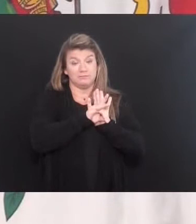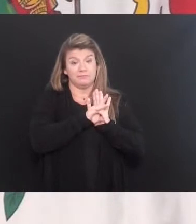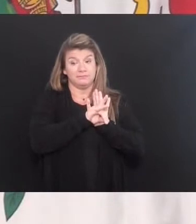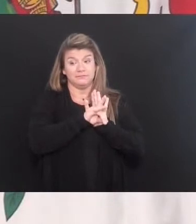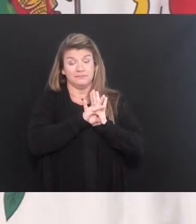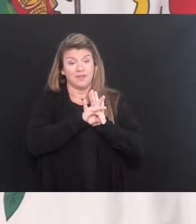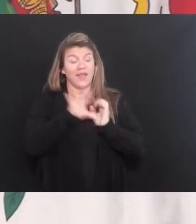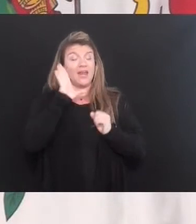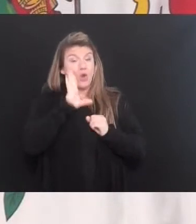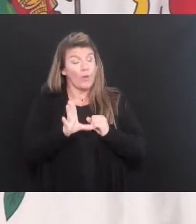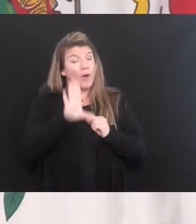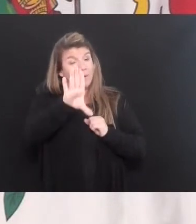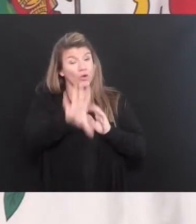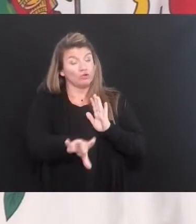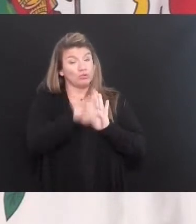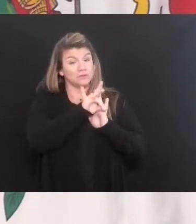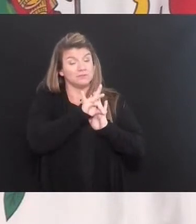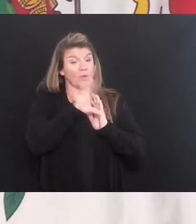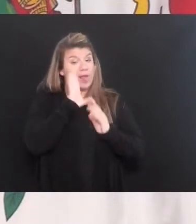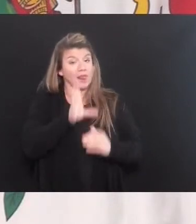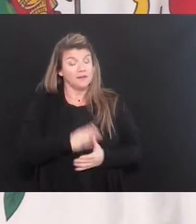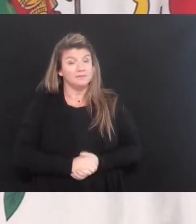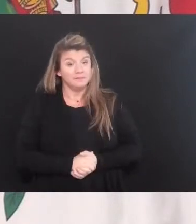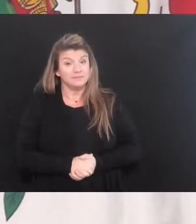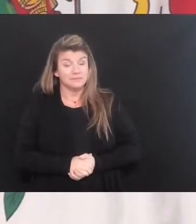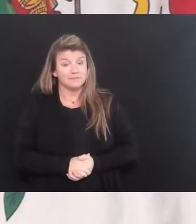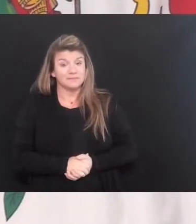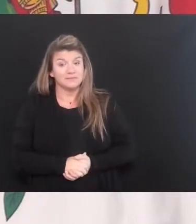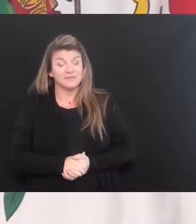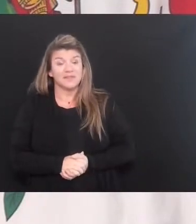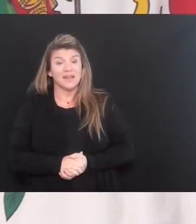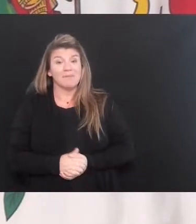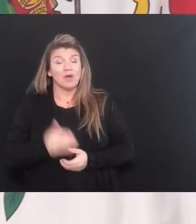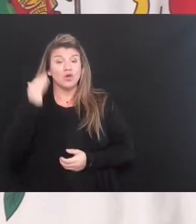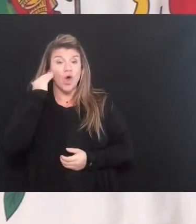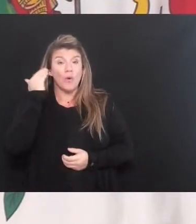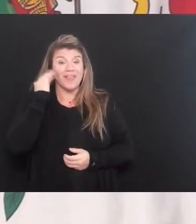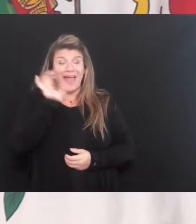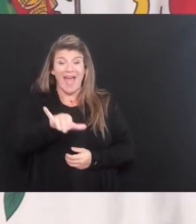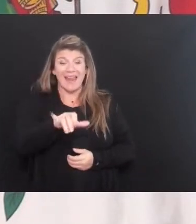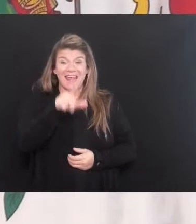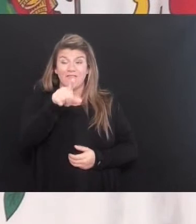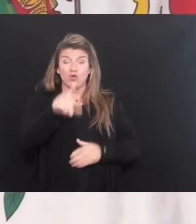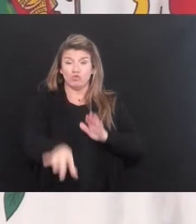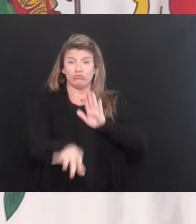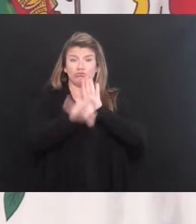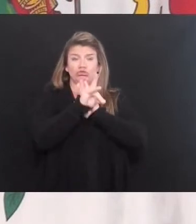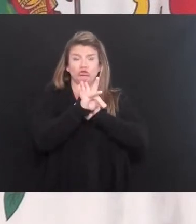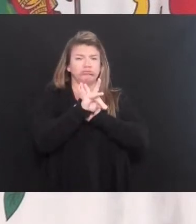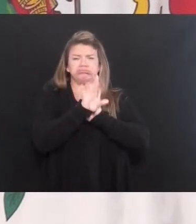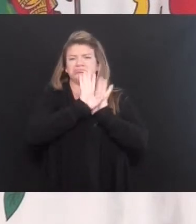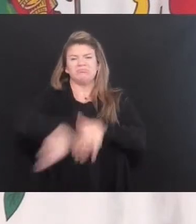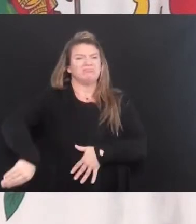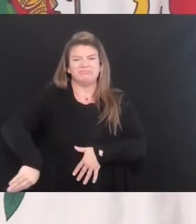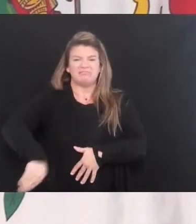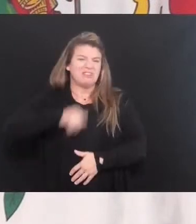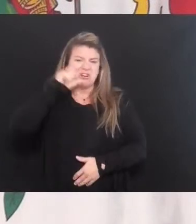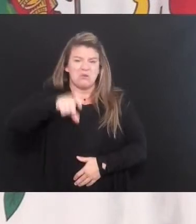be your choice as far as I'm concerned. But with all of that, if you choose not to get